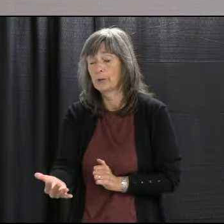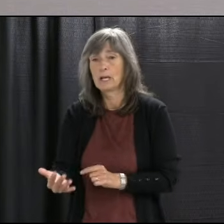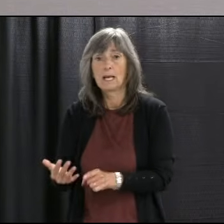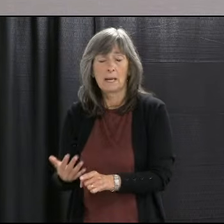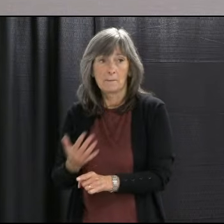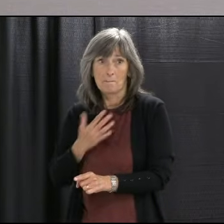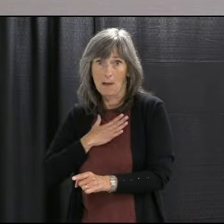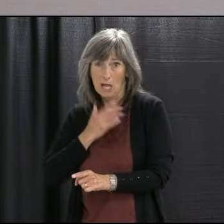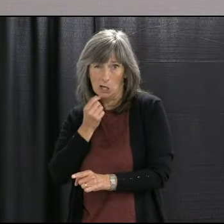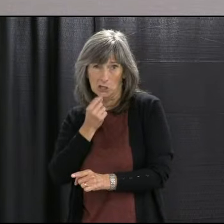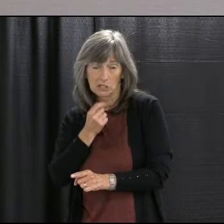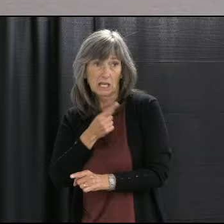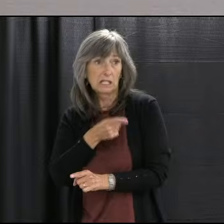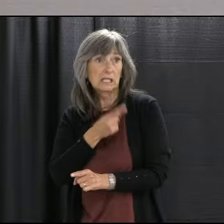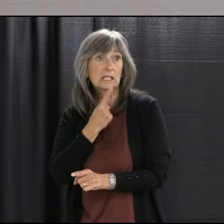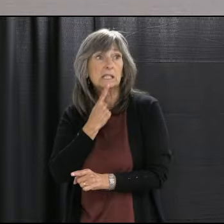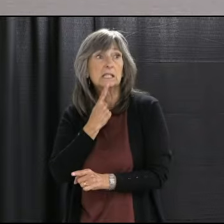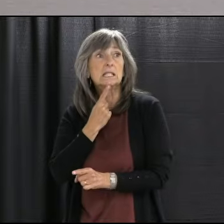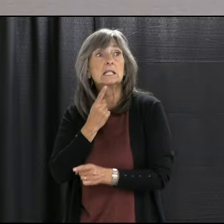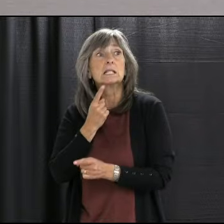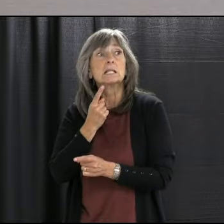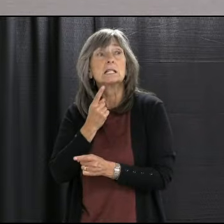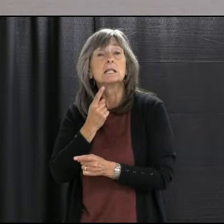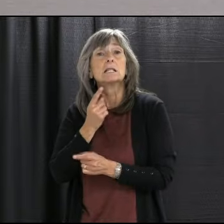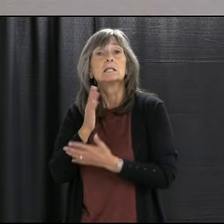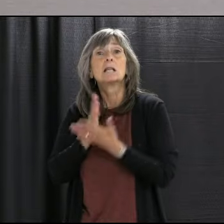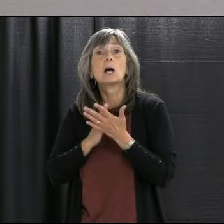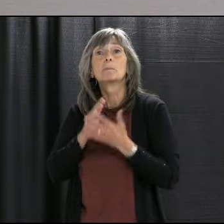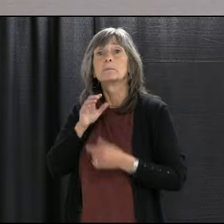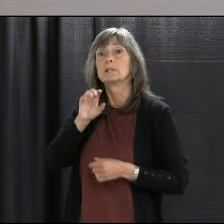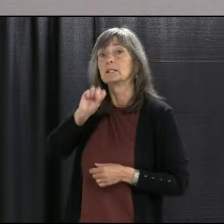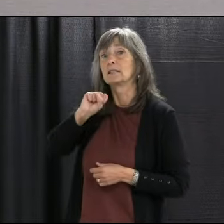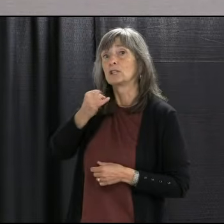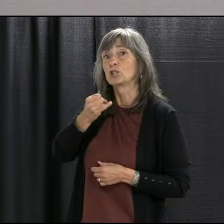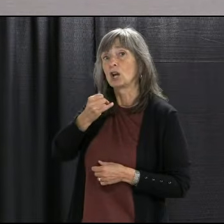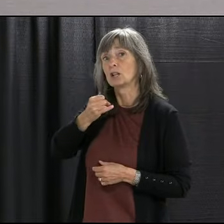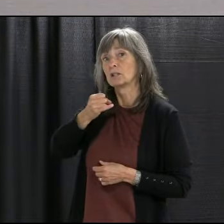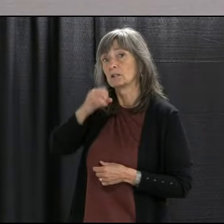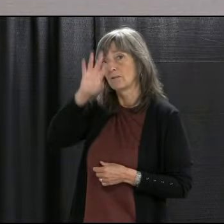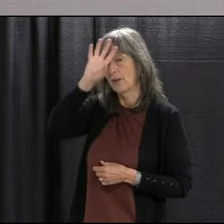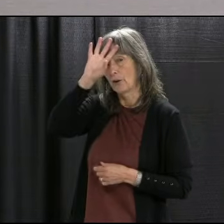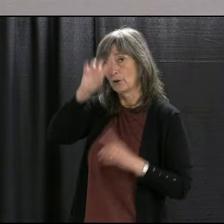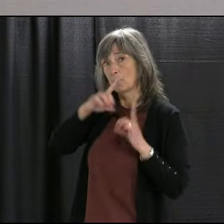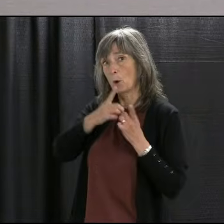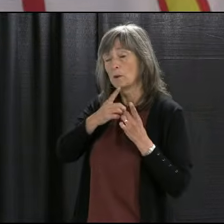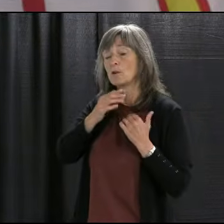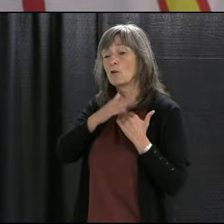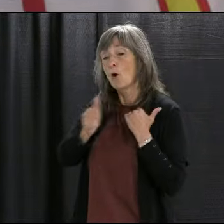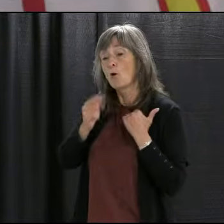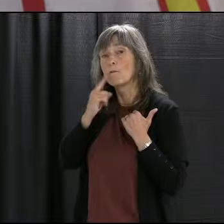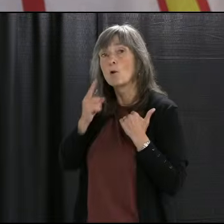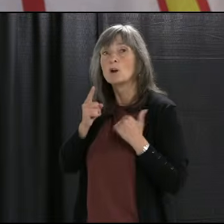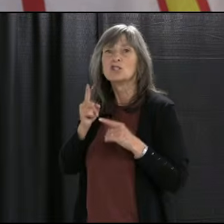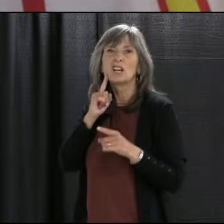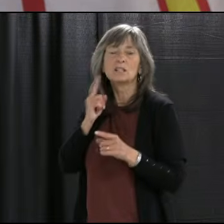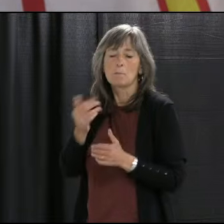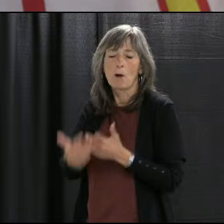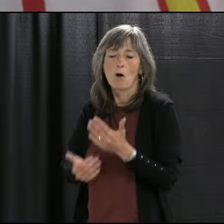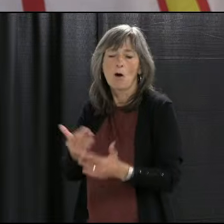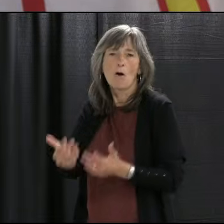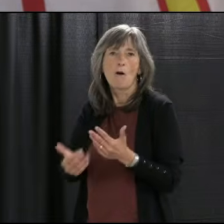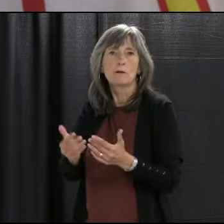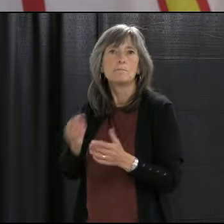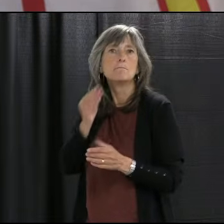in here for this, that there had been some calls to the St. John's Regional Fire Department about bonfires as well. And that my point too is